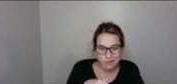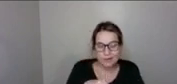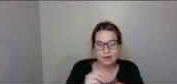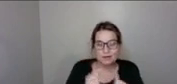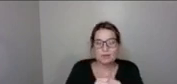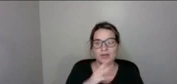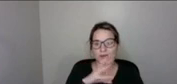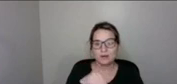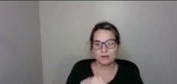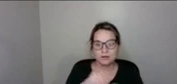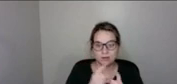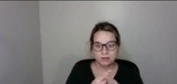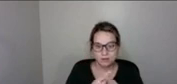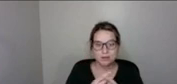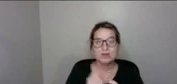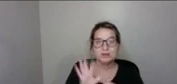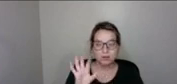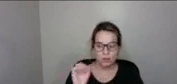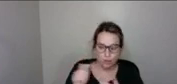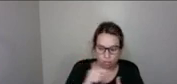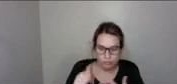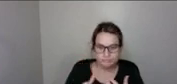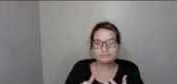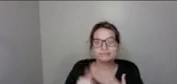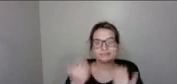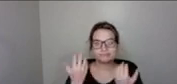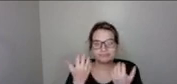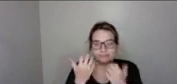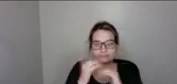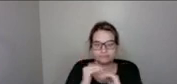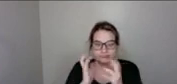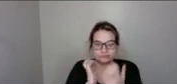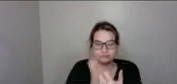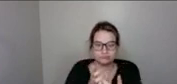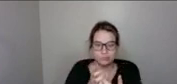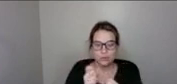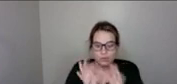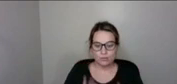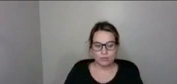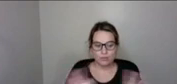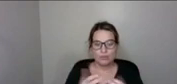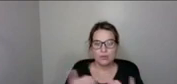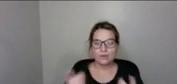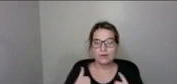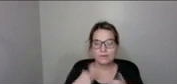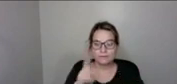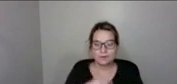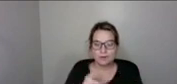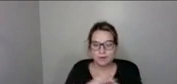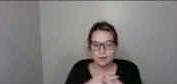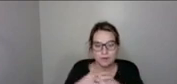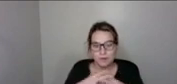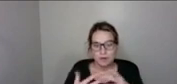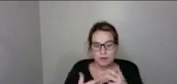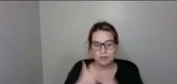the jingles factors. Importantly, one of the very important aspects of having a Native American majority districts